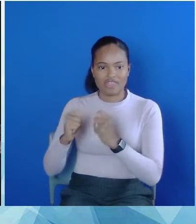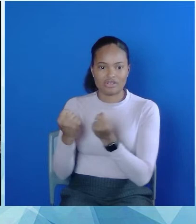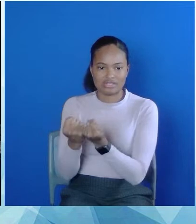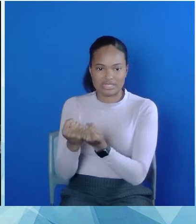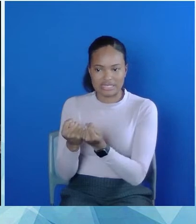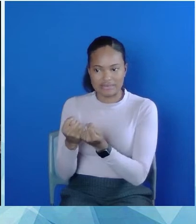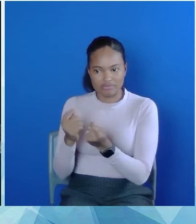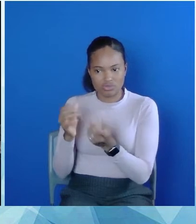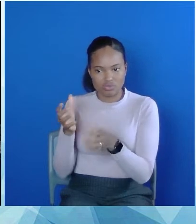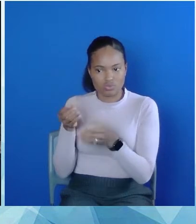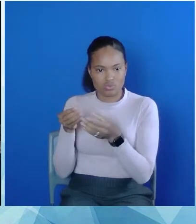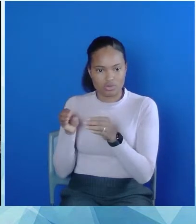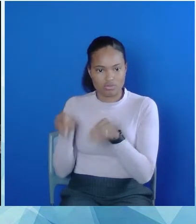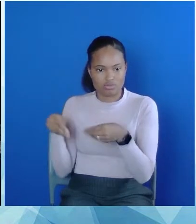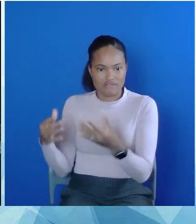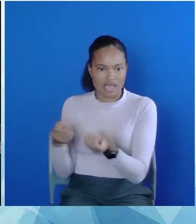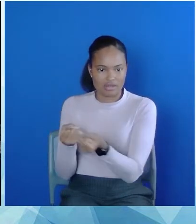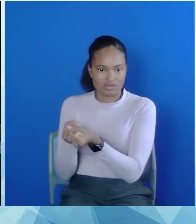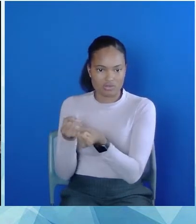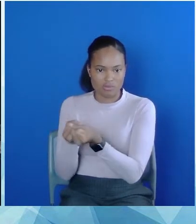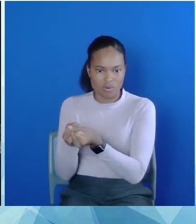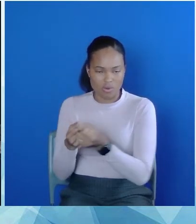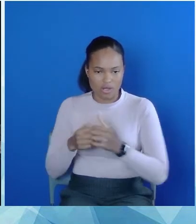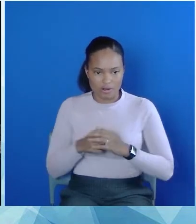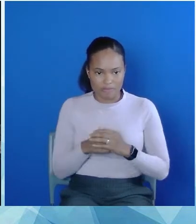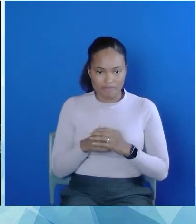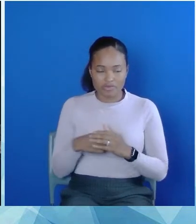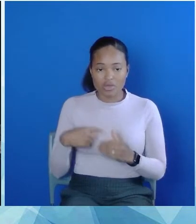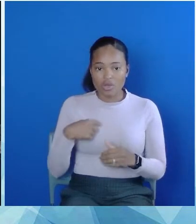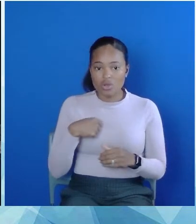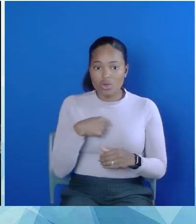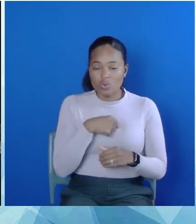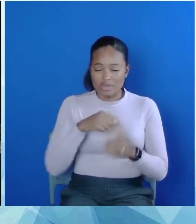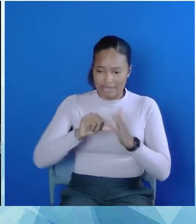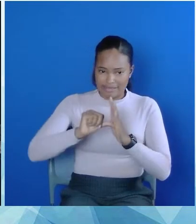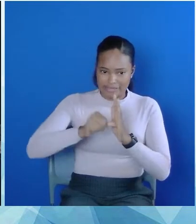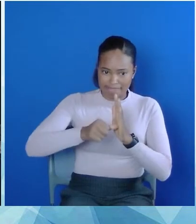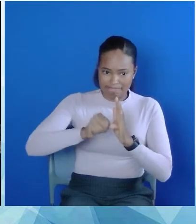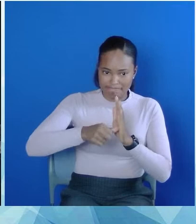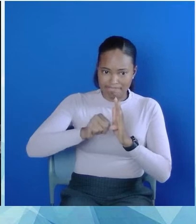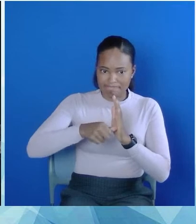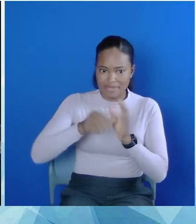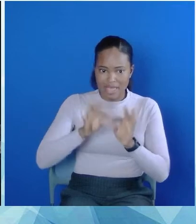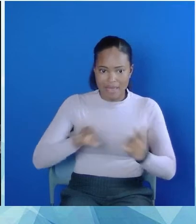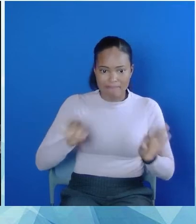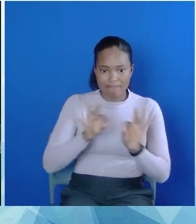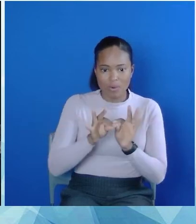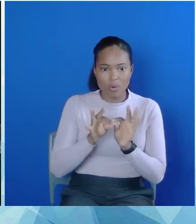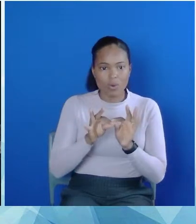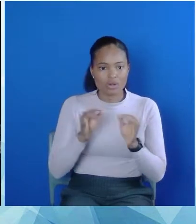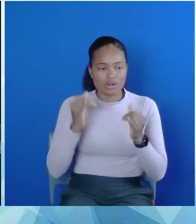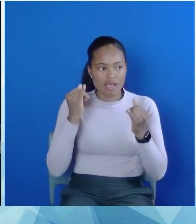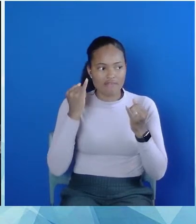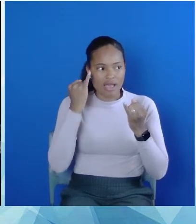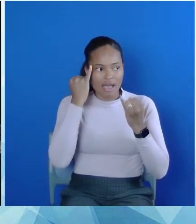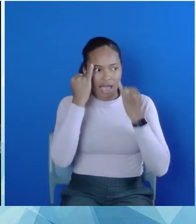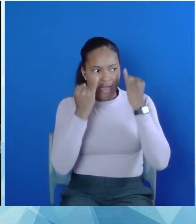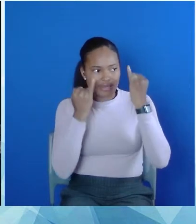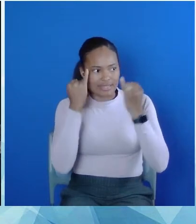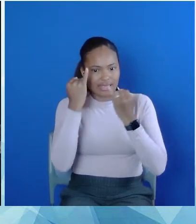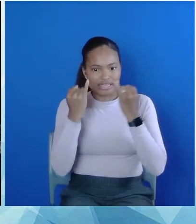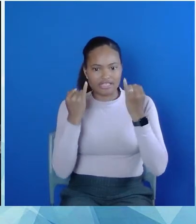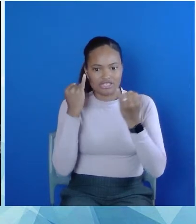support. We stress the importance of ideation sessions, time for directors to get together,